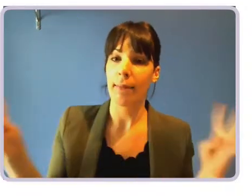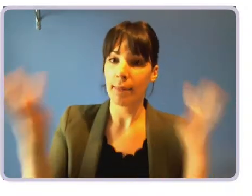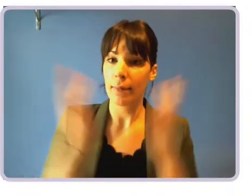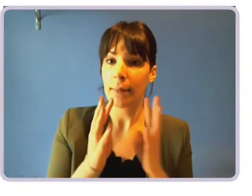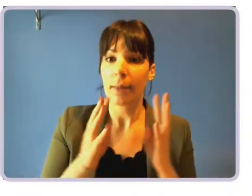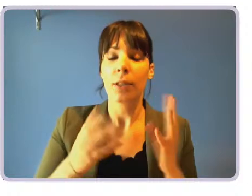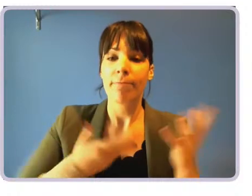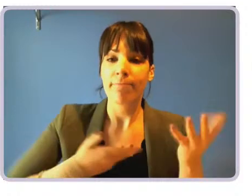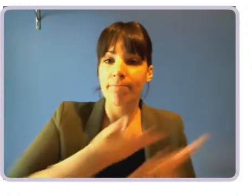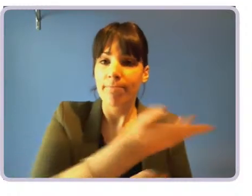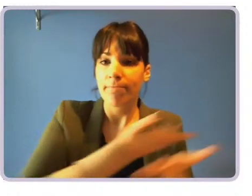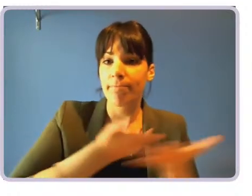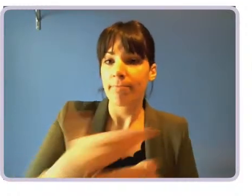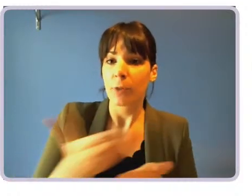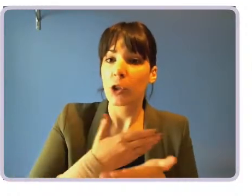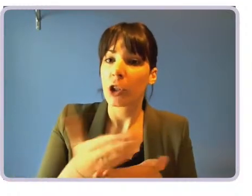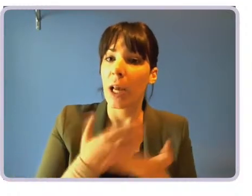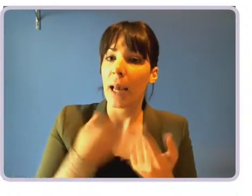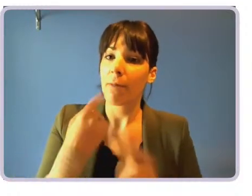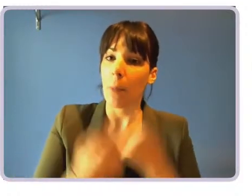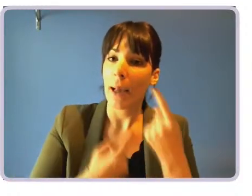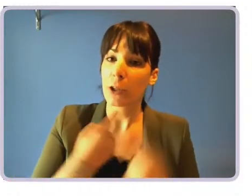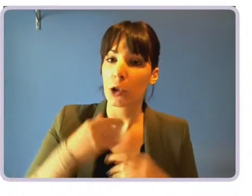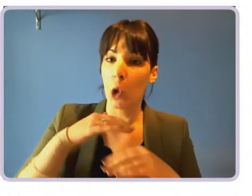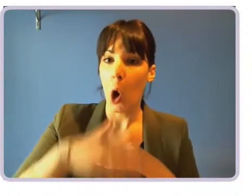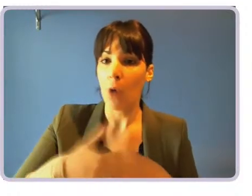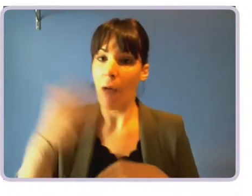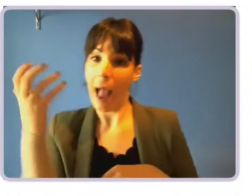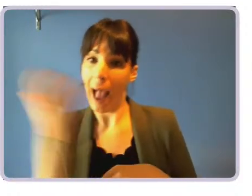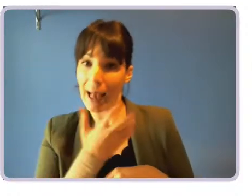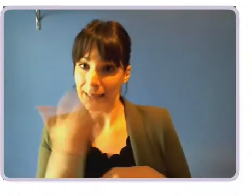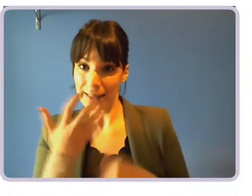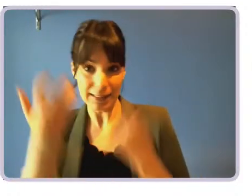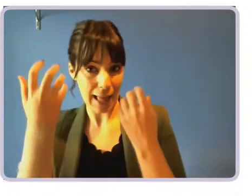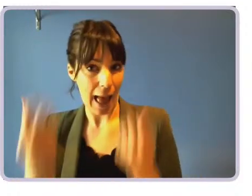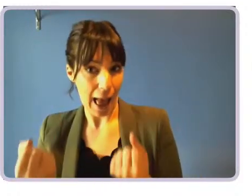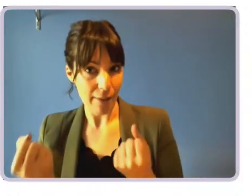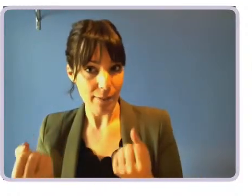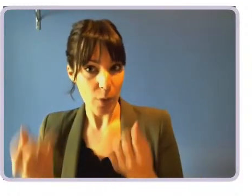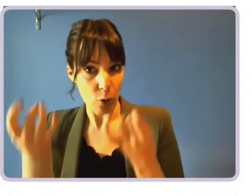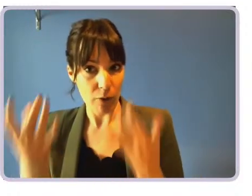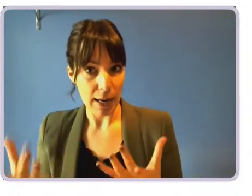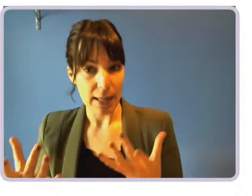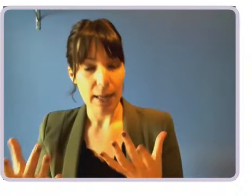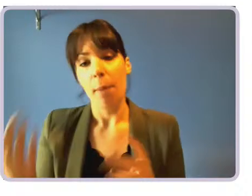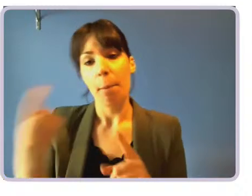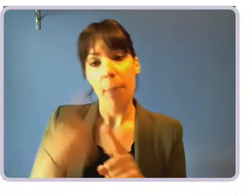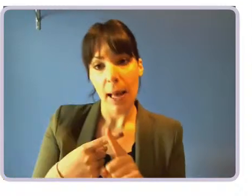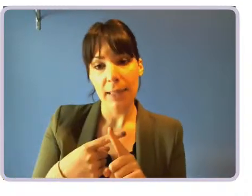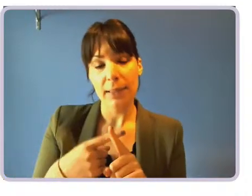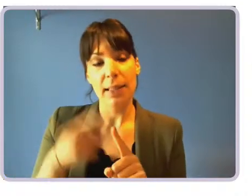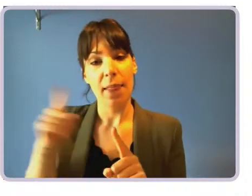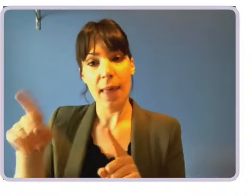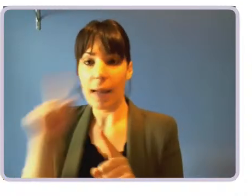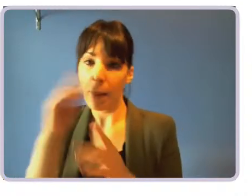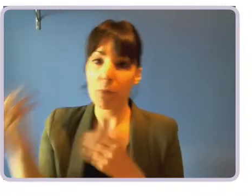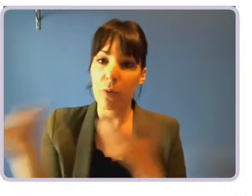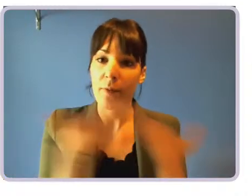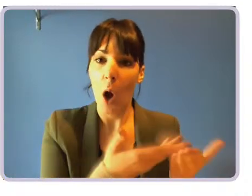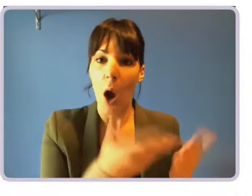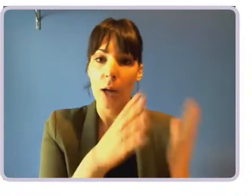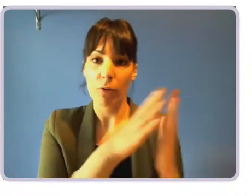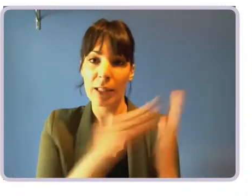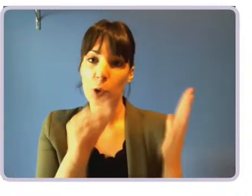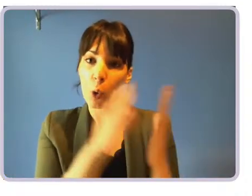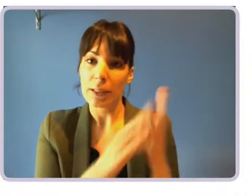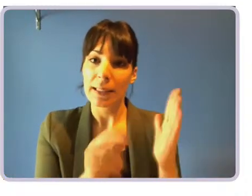local hazard risk, and also to connect them into the resources that these peer leaders will need when they go back to their communities